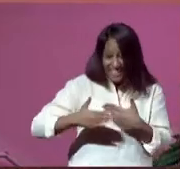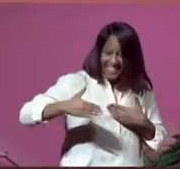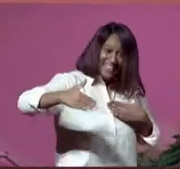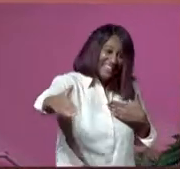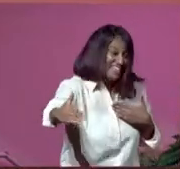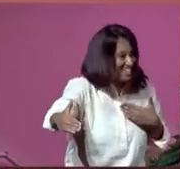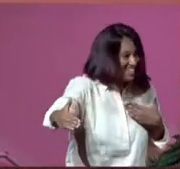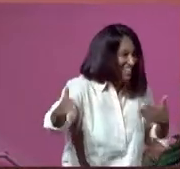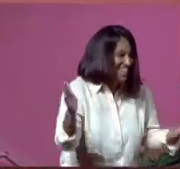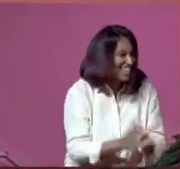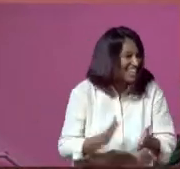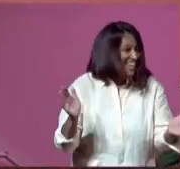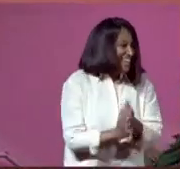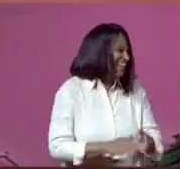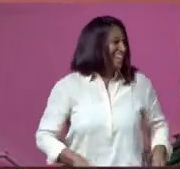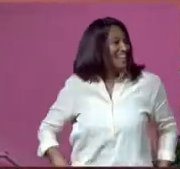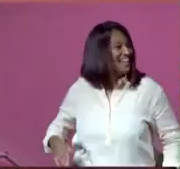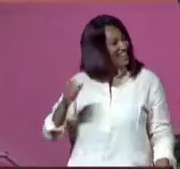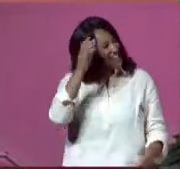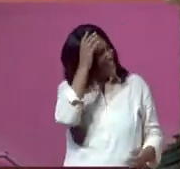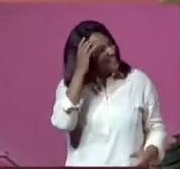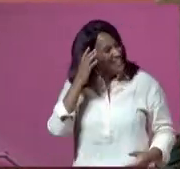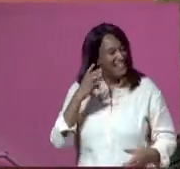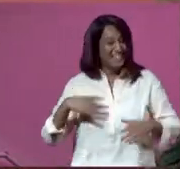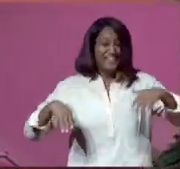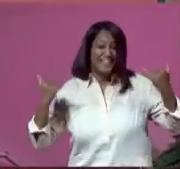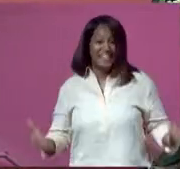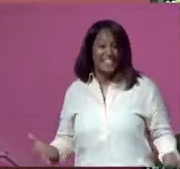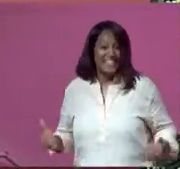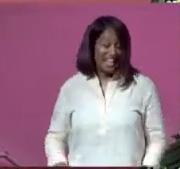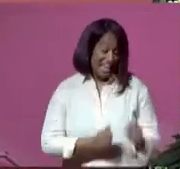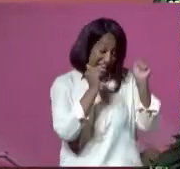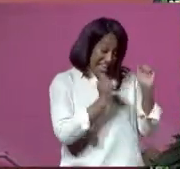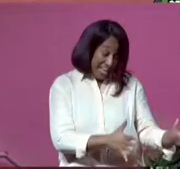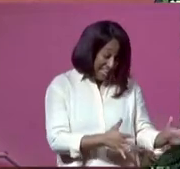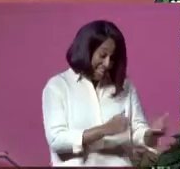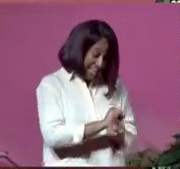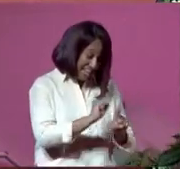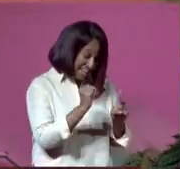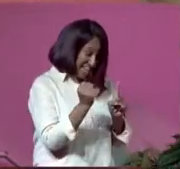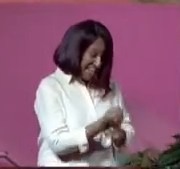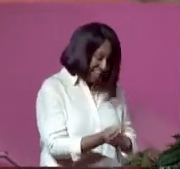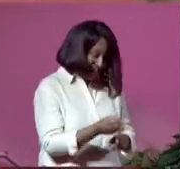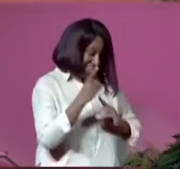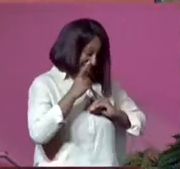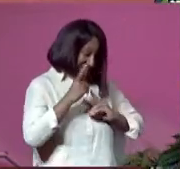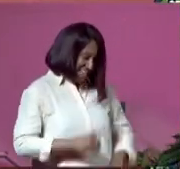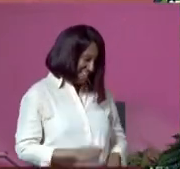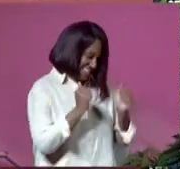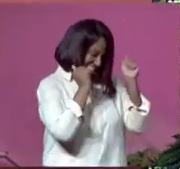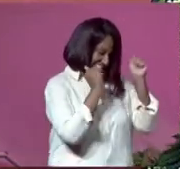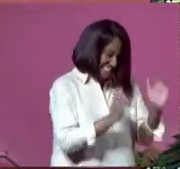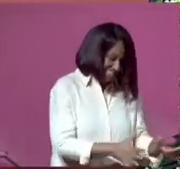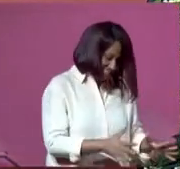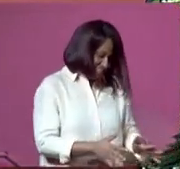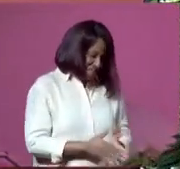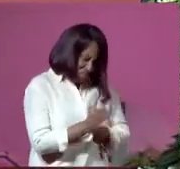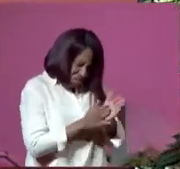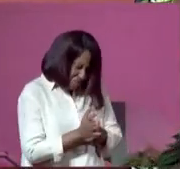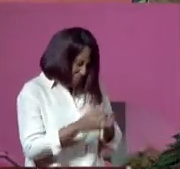So today, put it down. Done with depression, done with